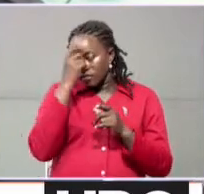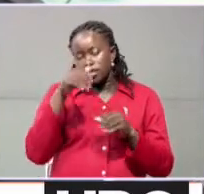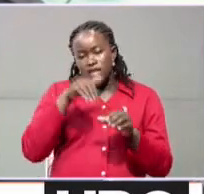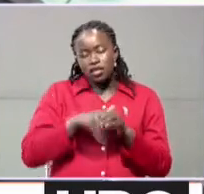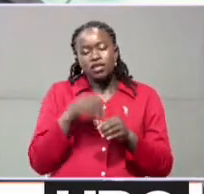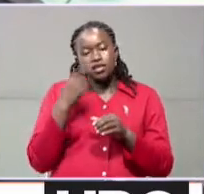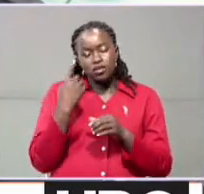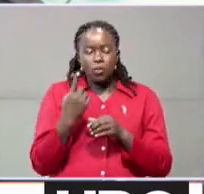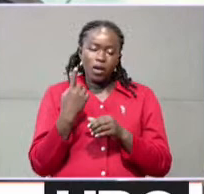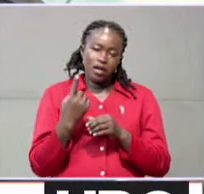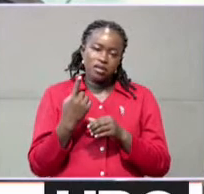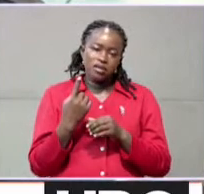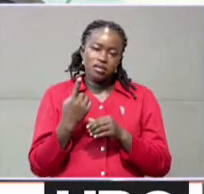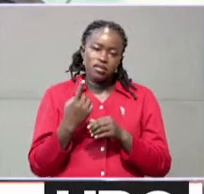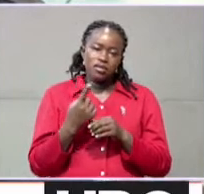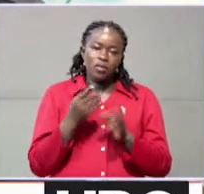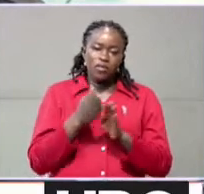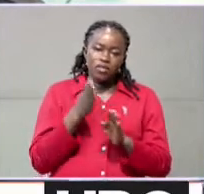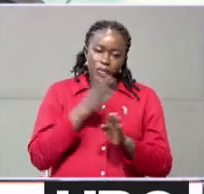pre-preconditions